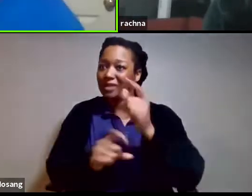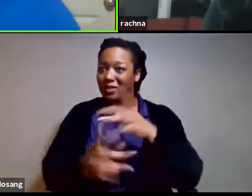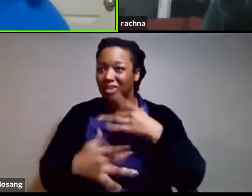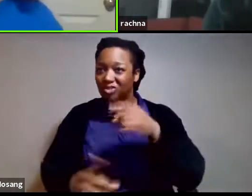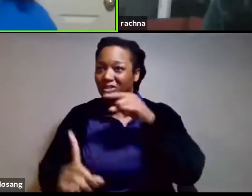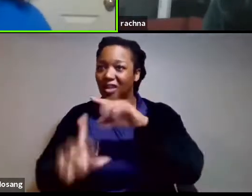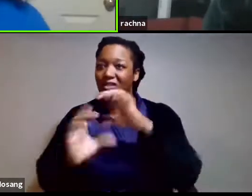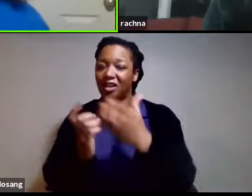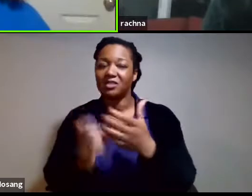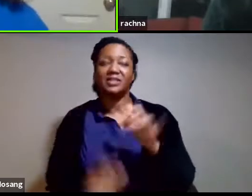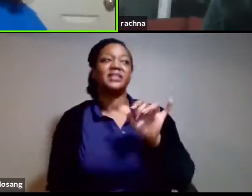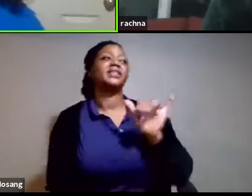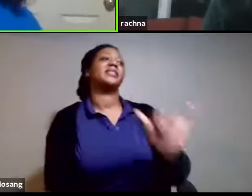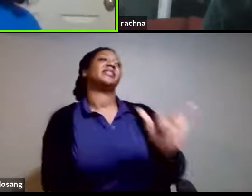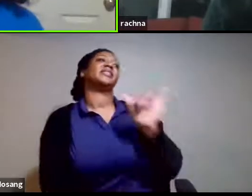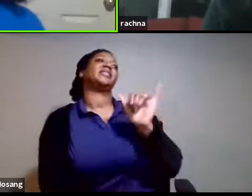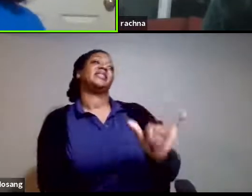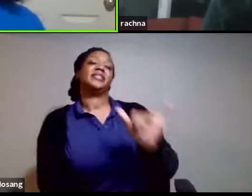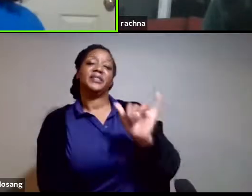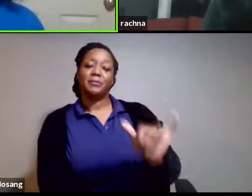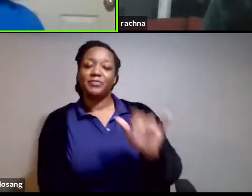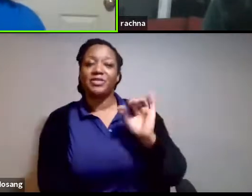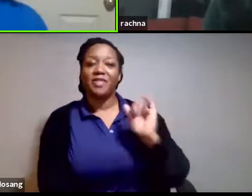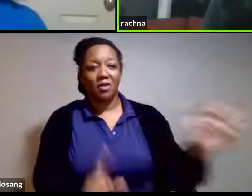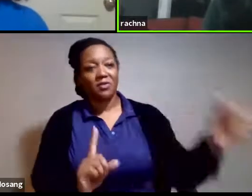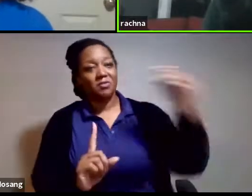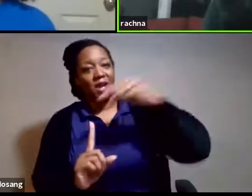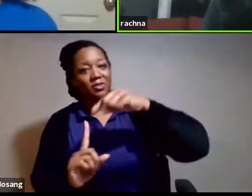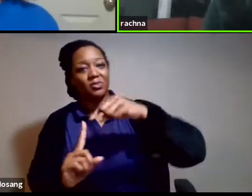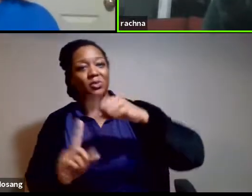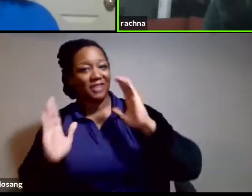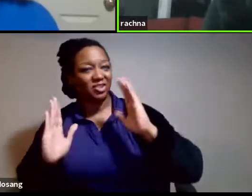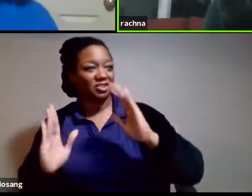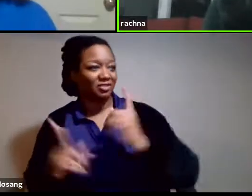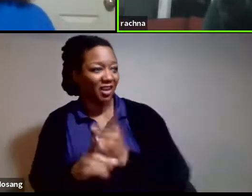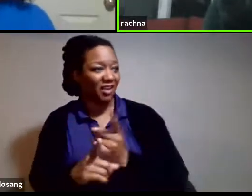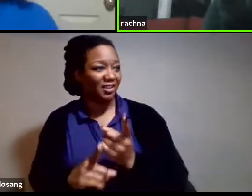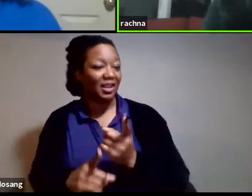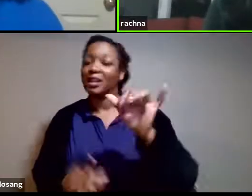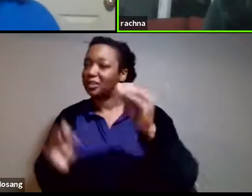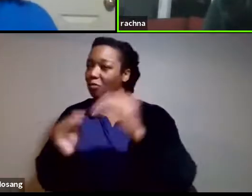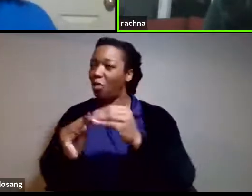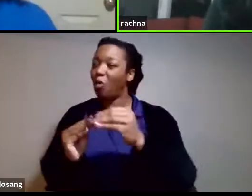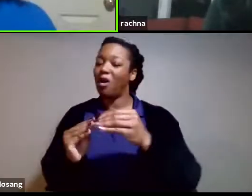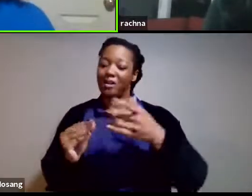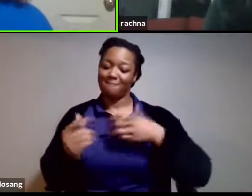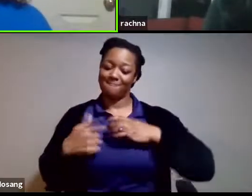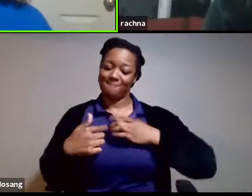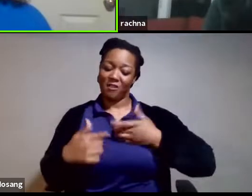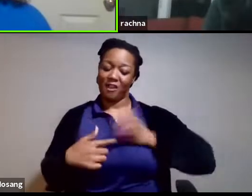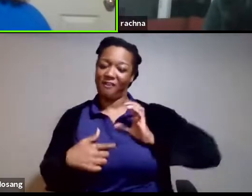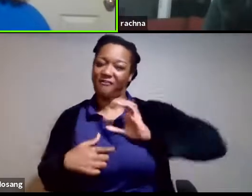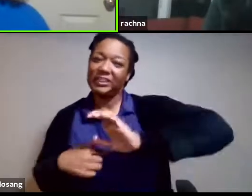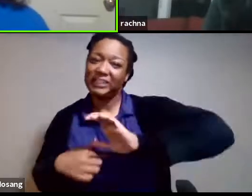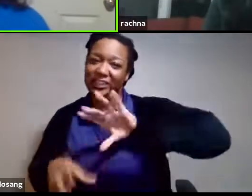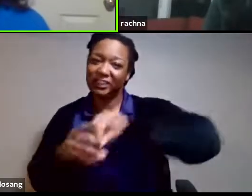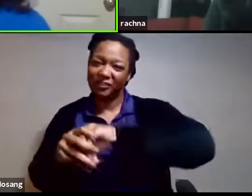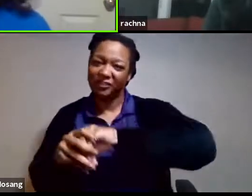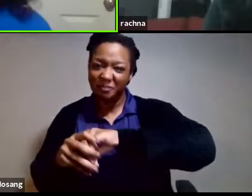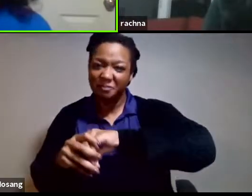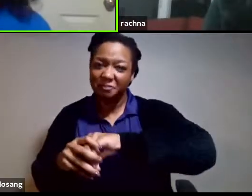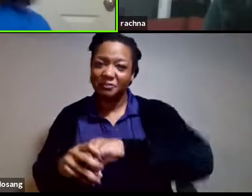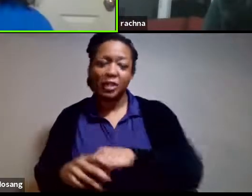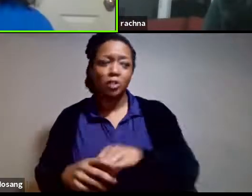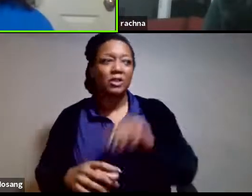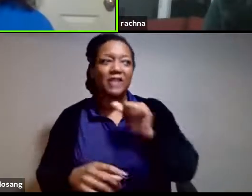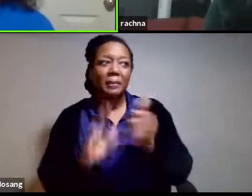to the whole attention piece, too. They're more invested. Yeah. So it's not that the executive functioning skills suddenly magically